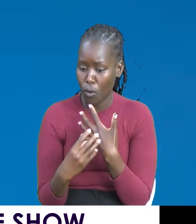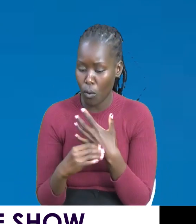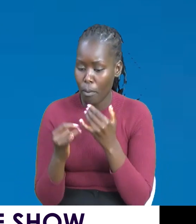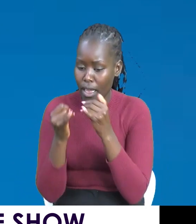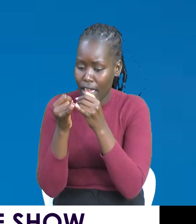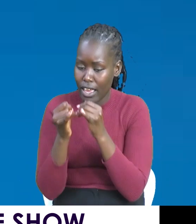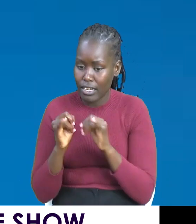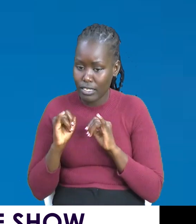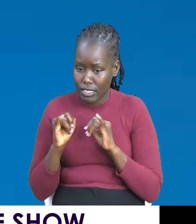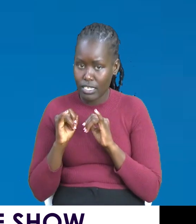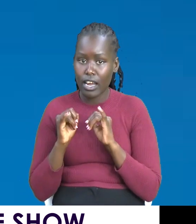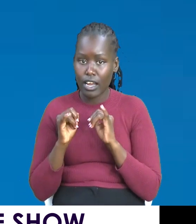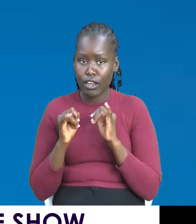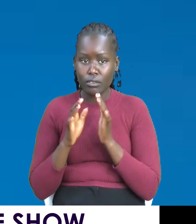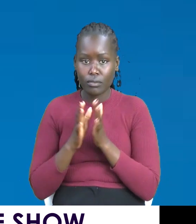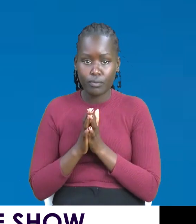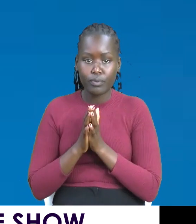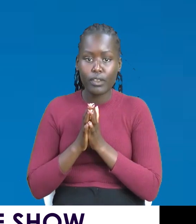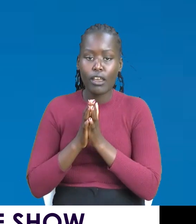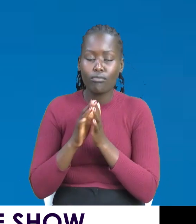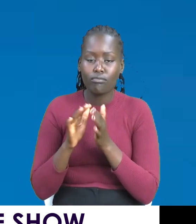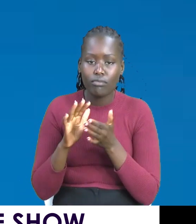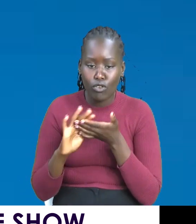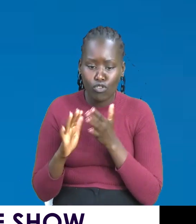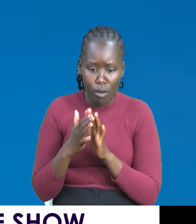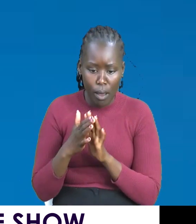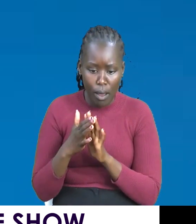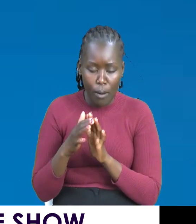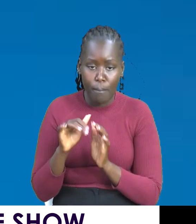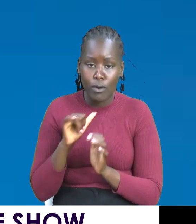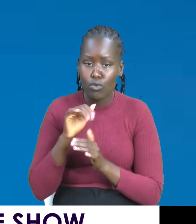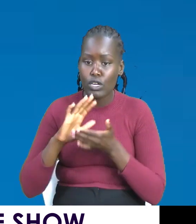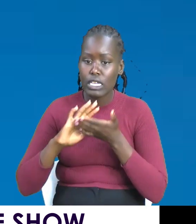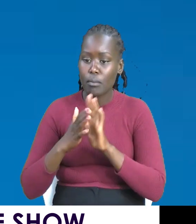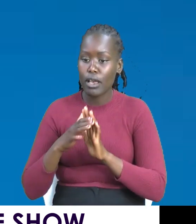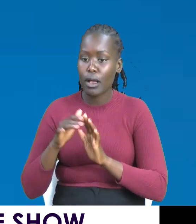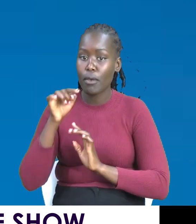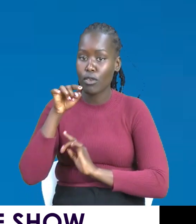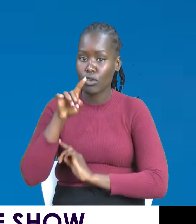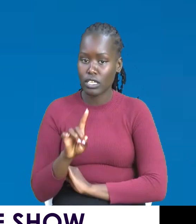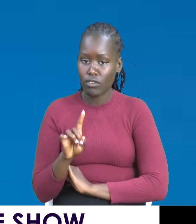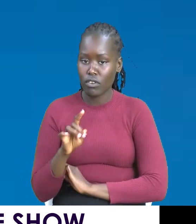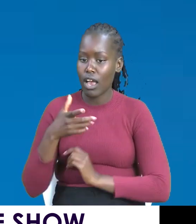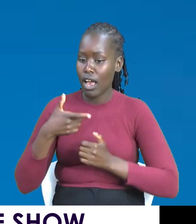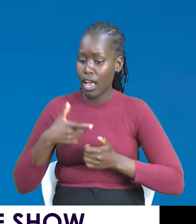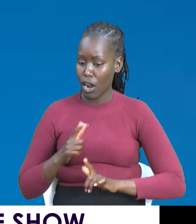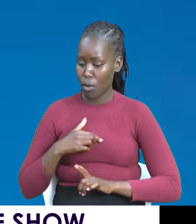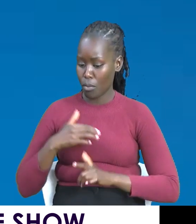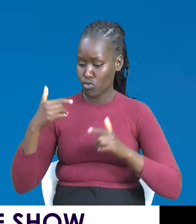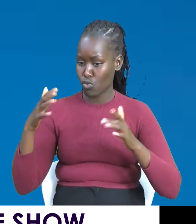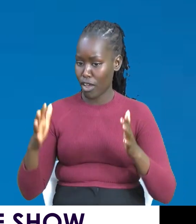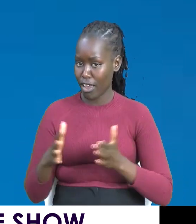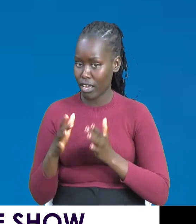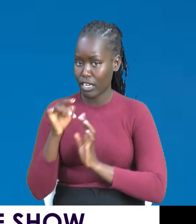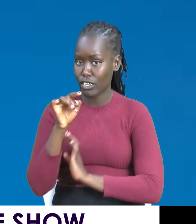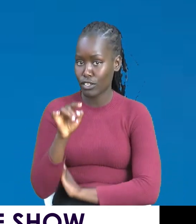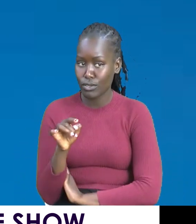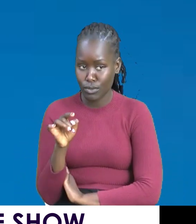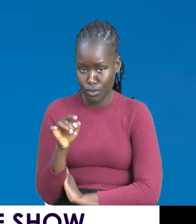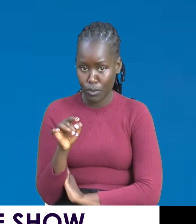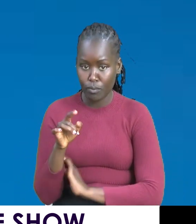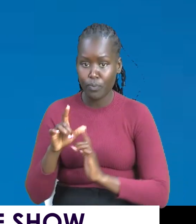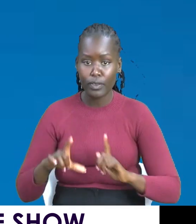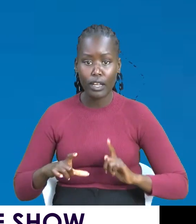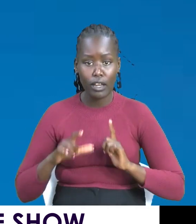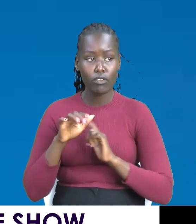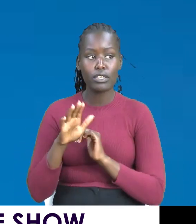to emulate and not being yourself. Let me encourage you to take stock of your life right now.